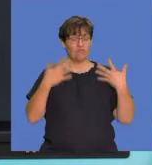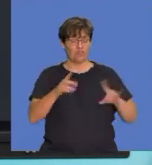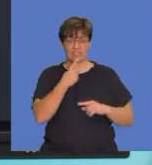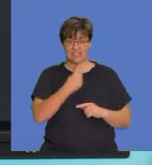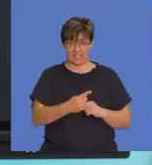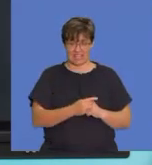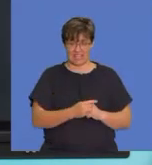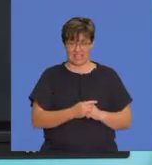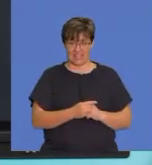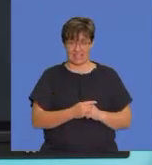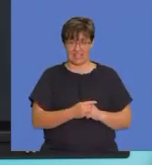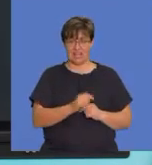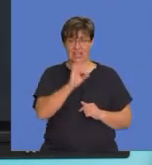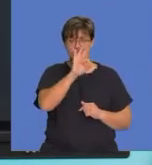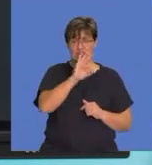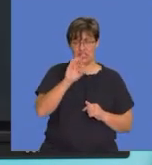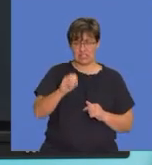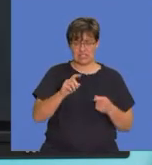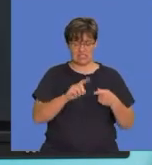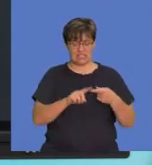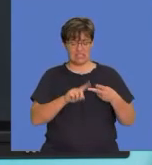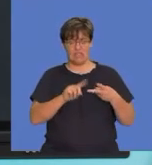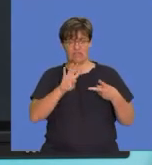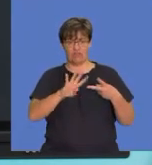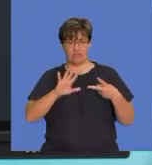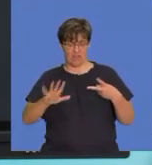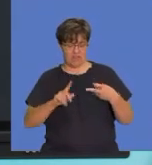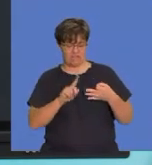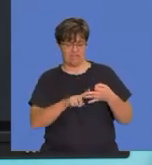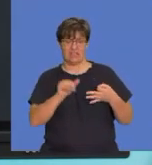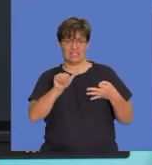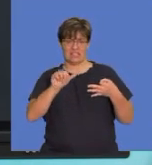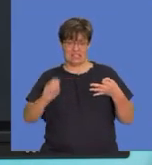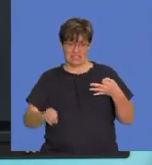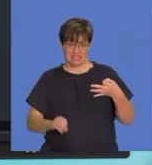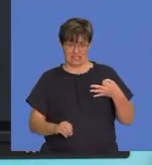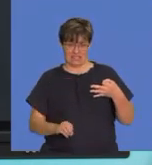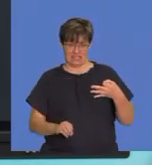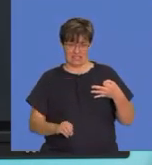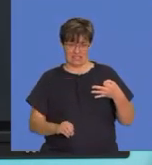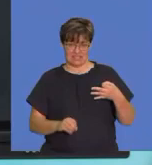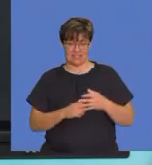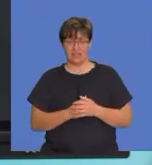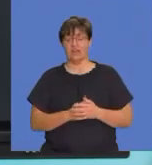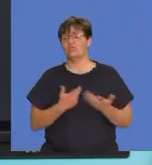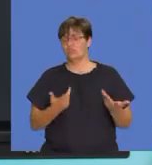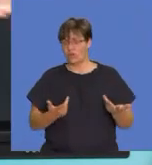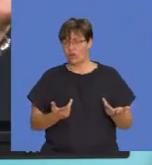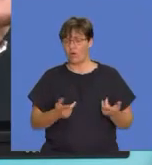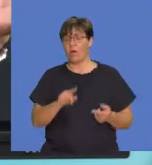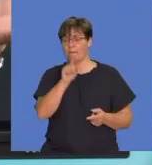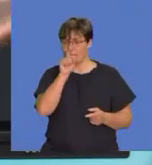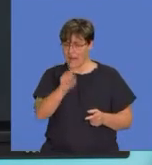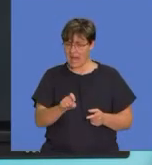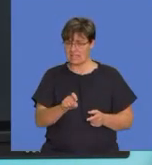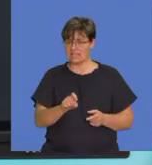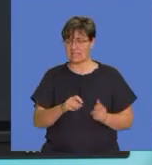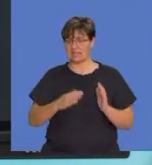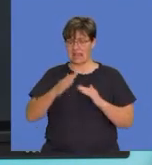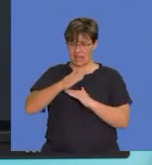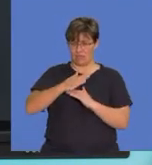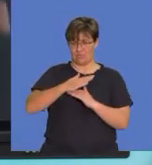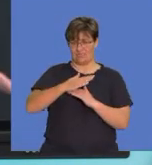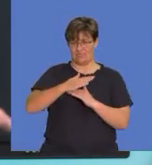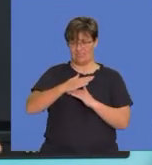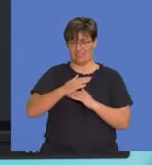our special angles, we did say that it's 30, 45, and 60 in that order,